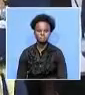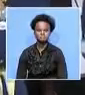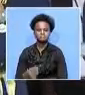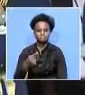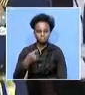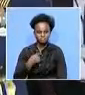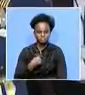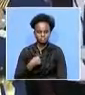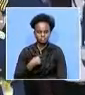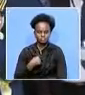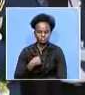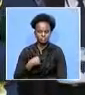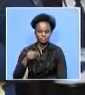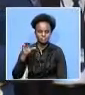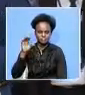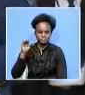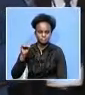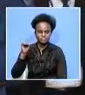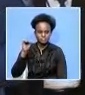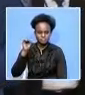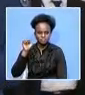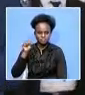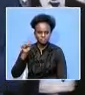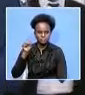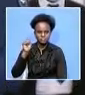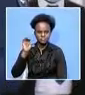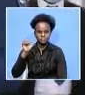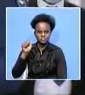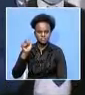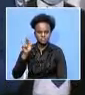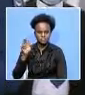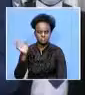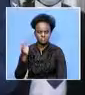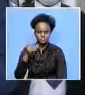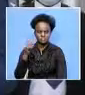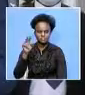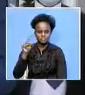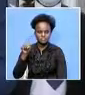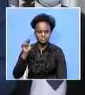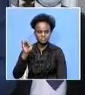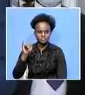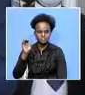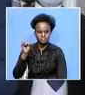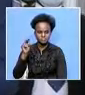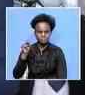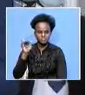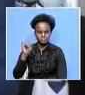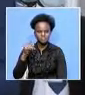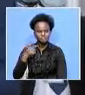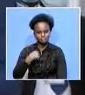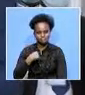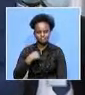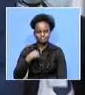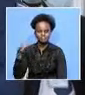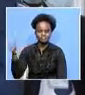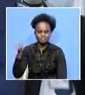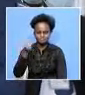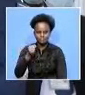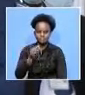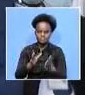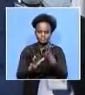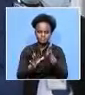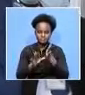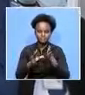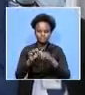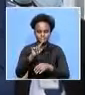I, Oscar Msitu Alfred Nyoni, having been appointed Deputy Air Force Commander and Chief of Air